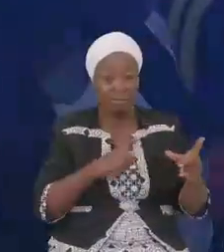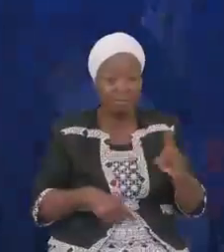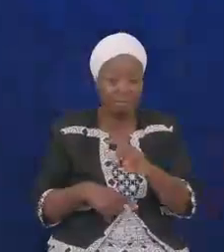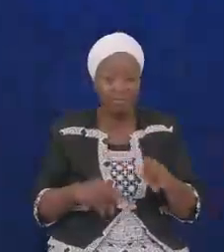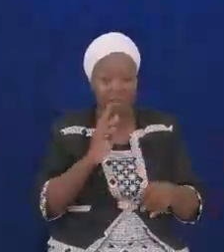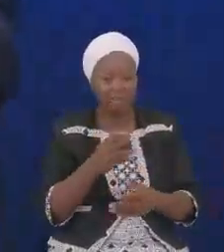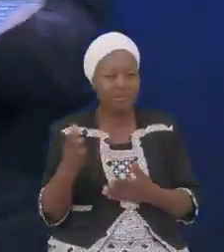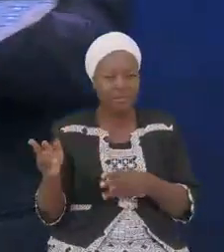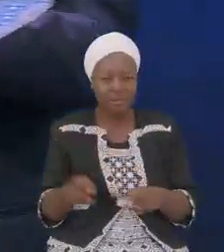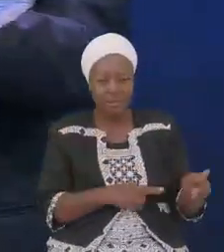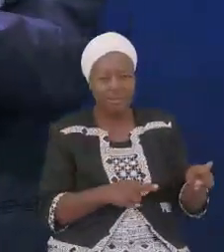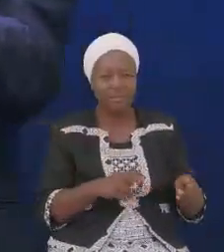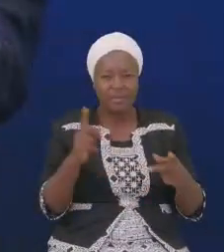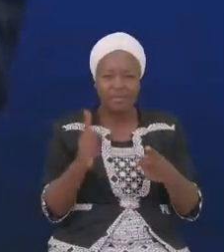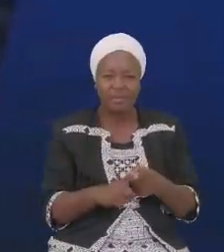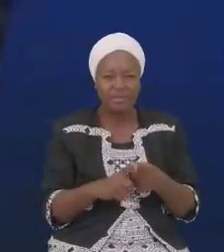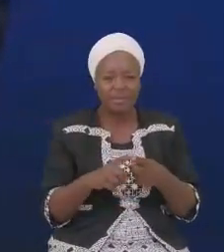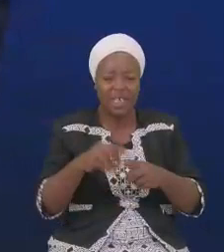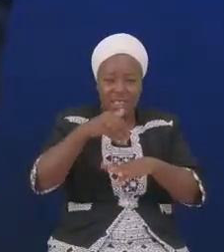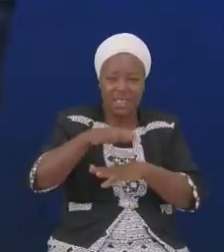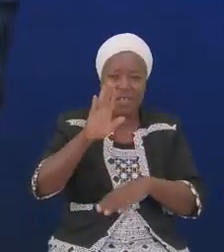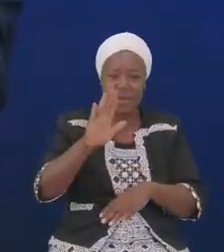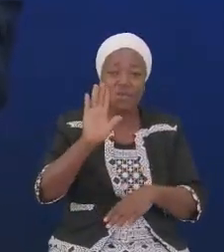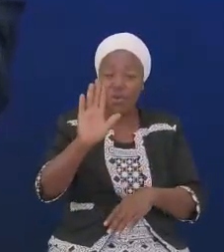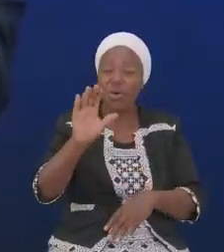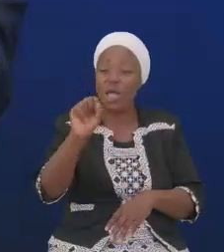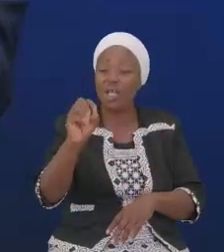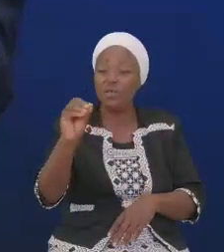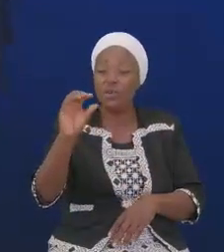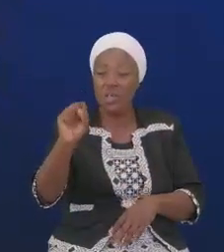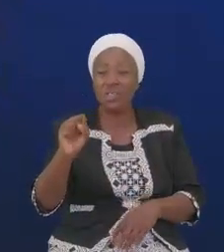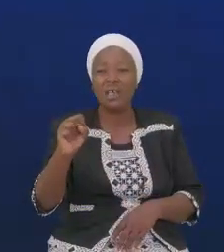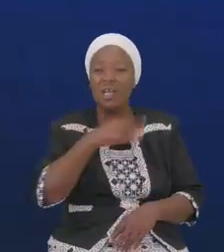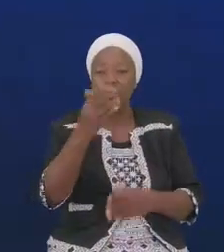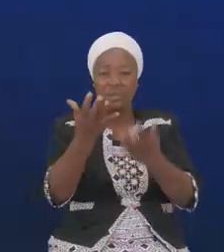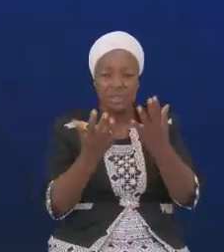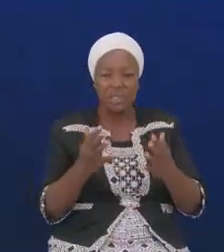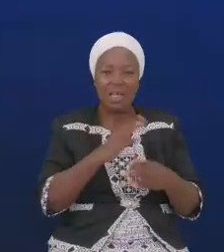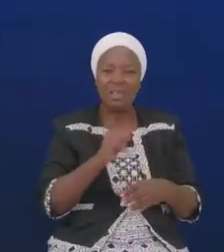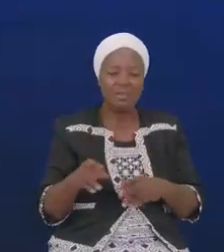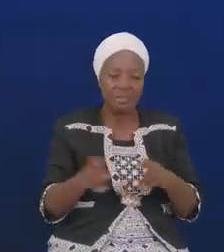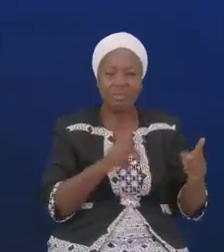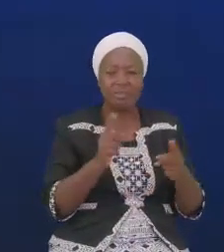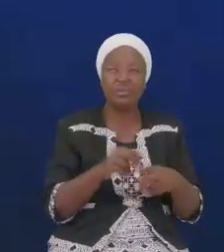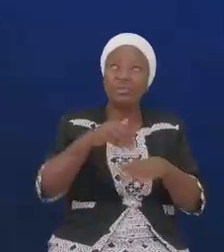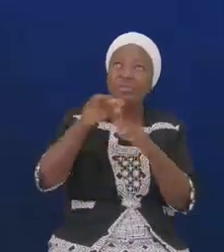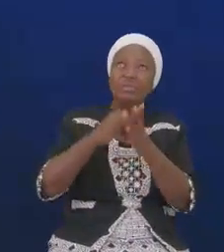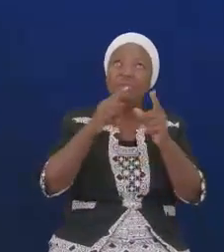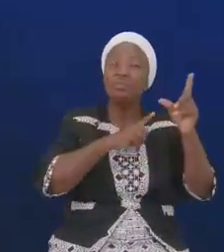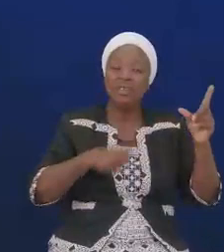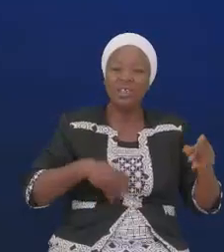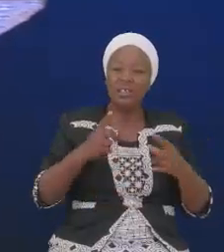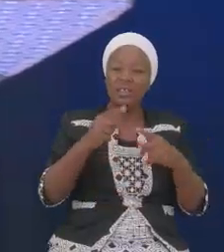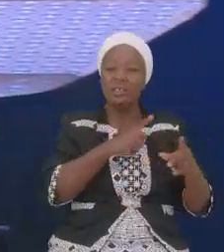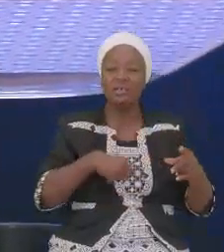to send your SOS and your desire? Are you ready to send it to the Lord and to say,